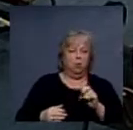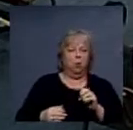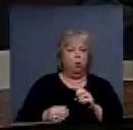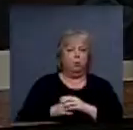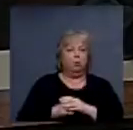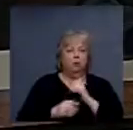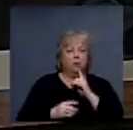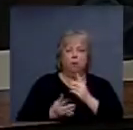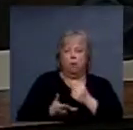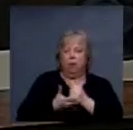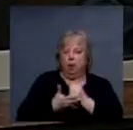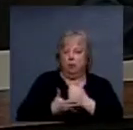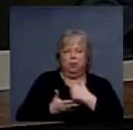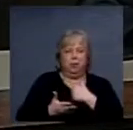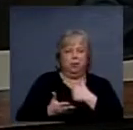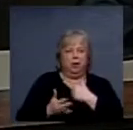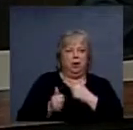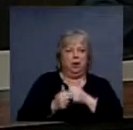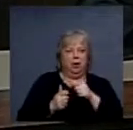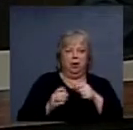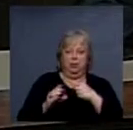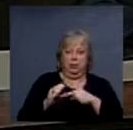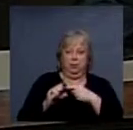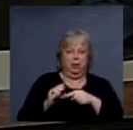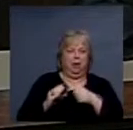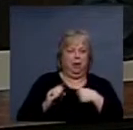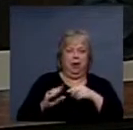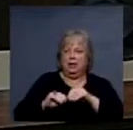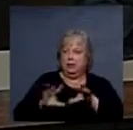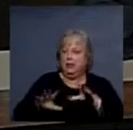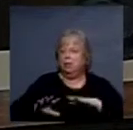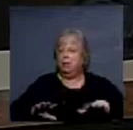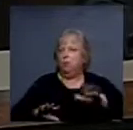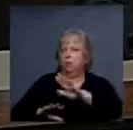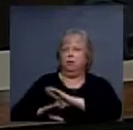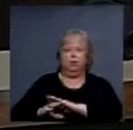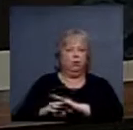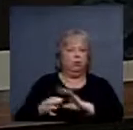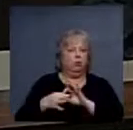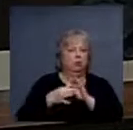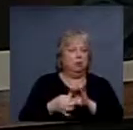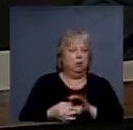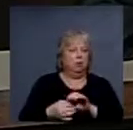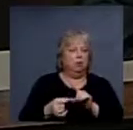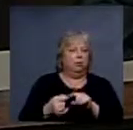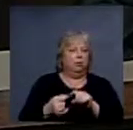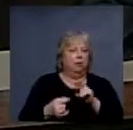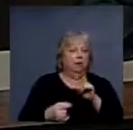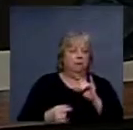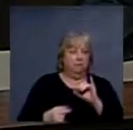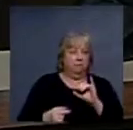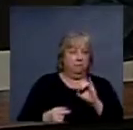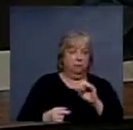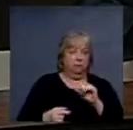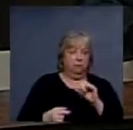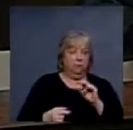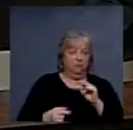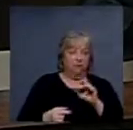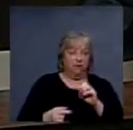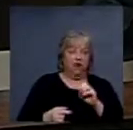of giving me some guidance on this email that I sent to all of you that had to do with the violence that occurred on the